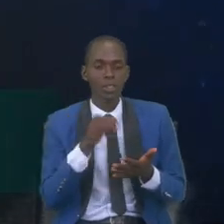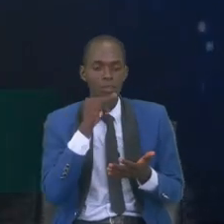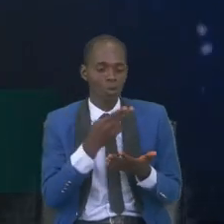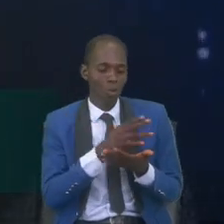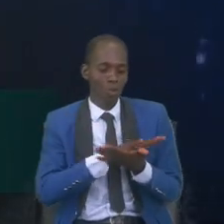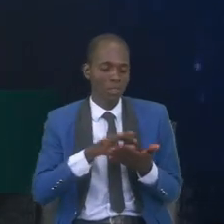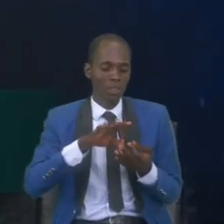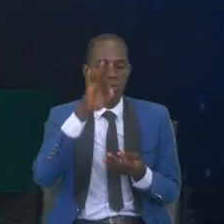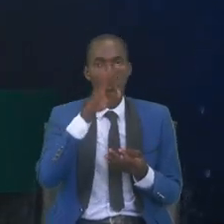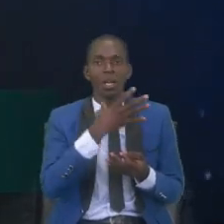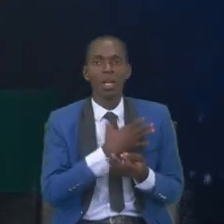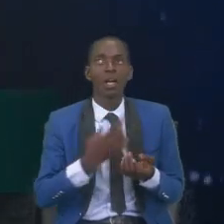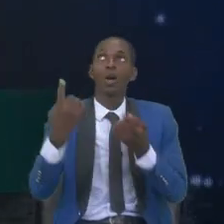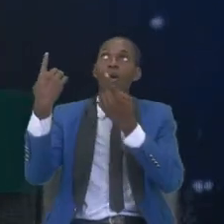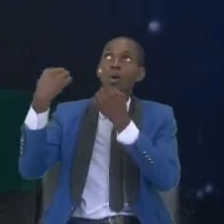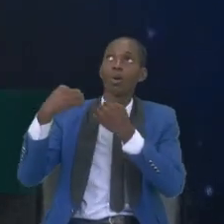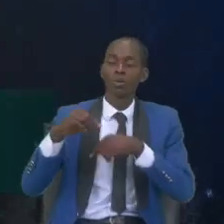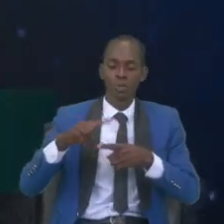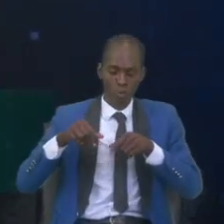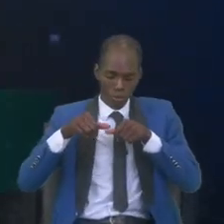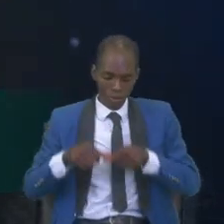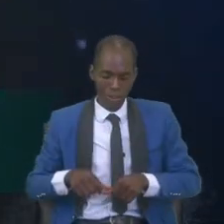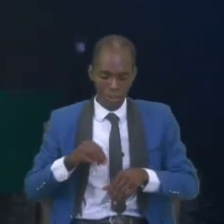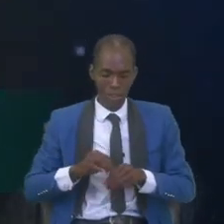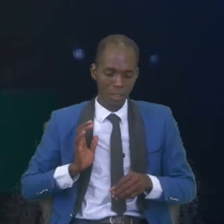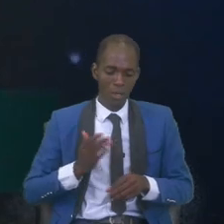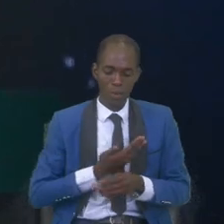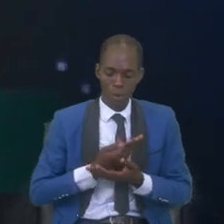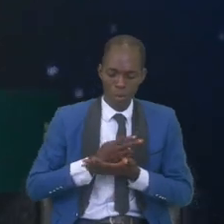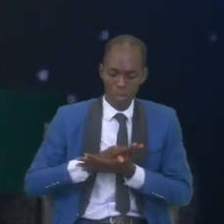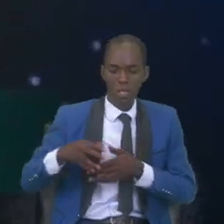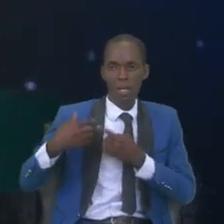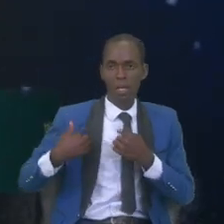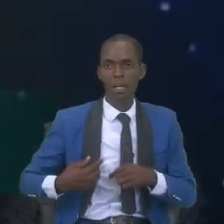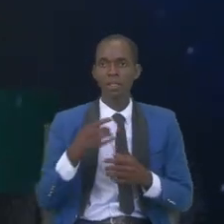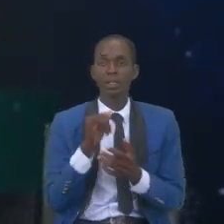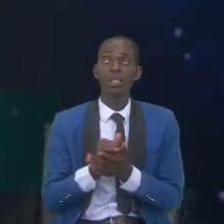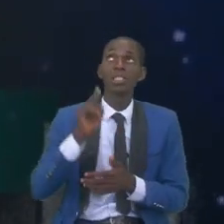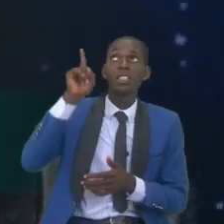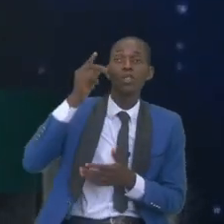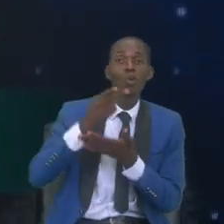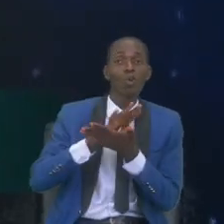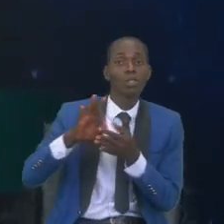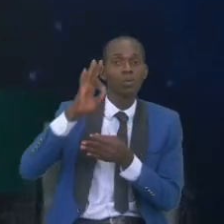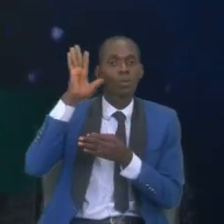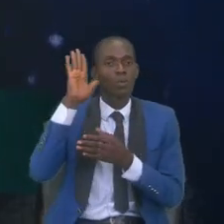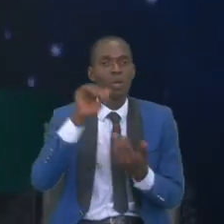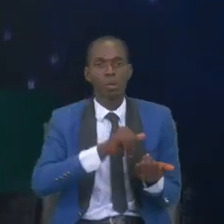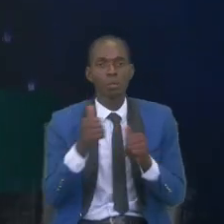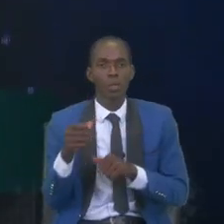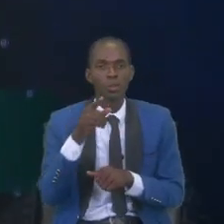to dwell in a holy heart. And he says he shall baptize you. He will immerse